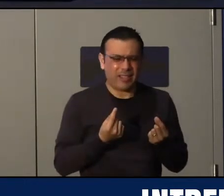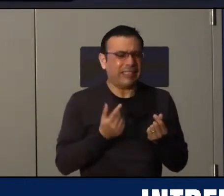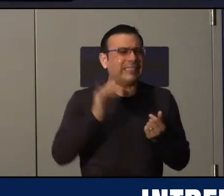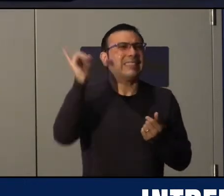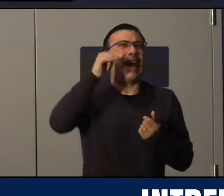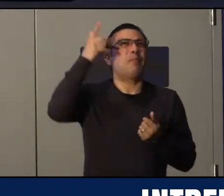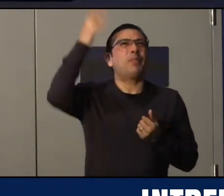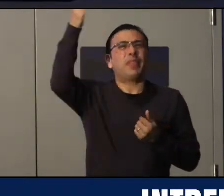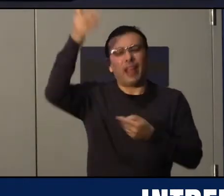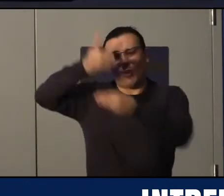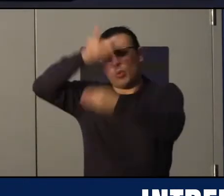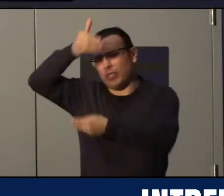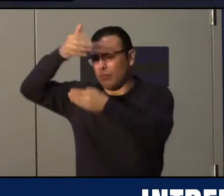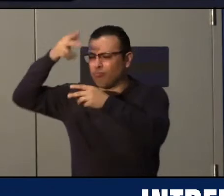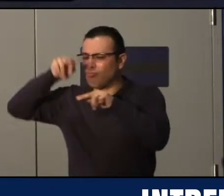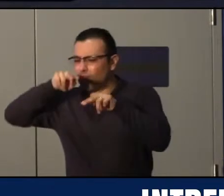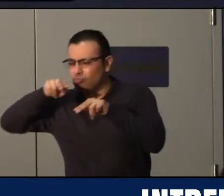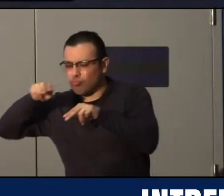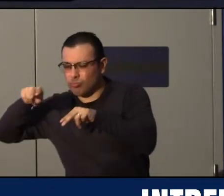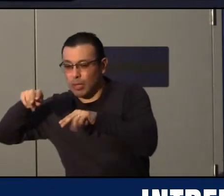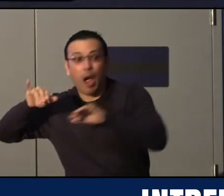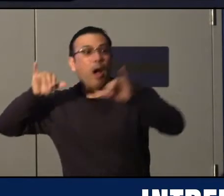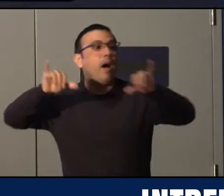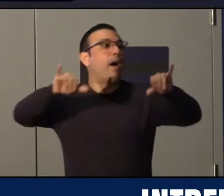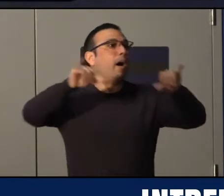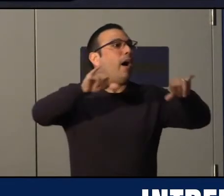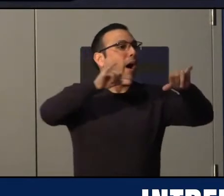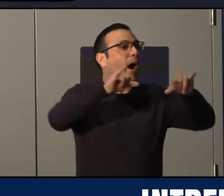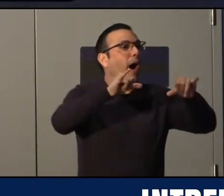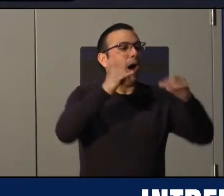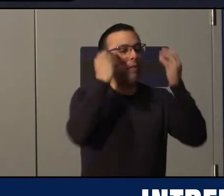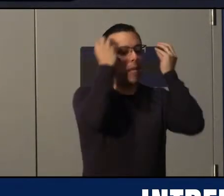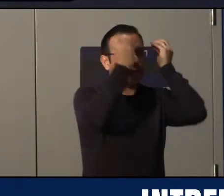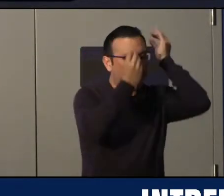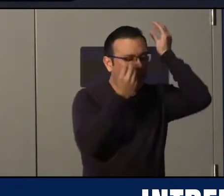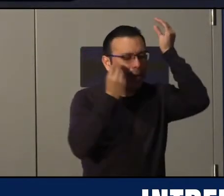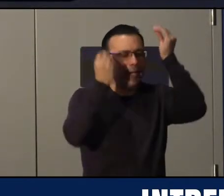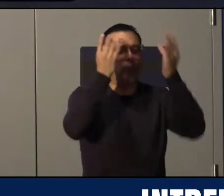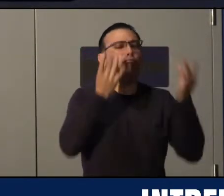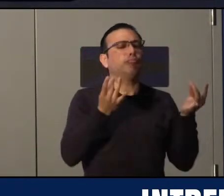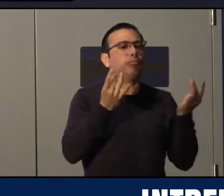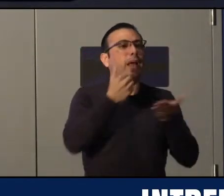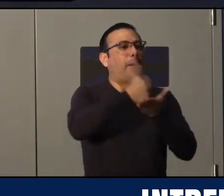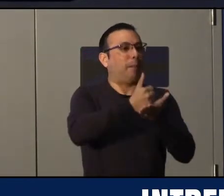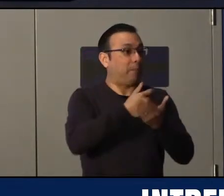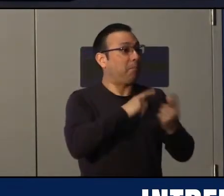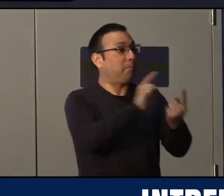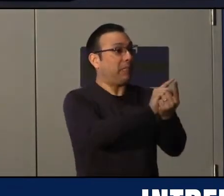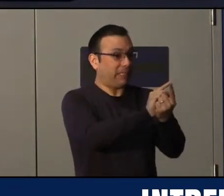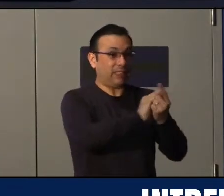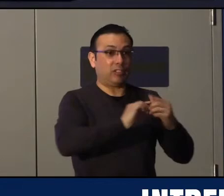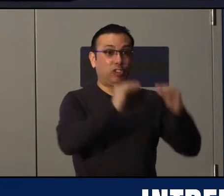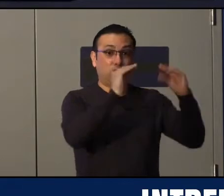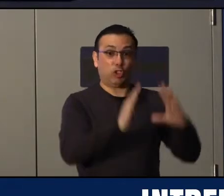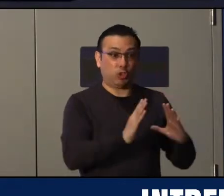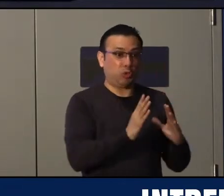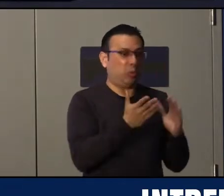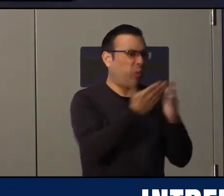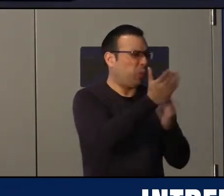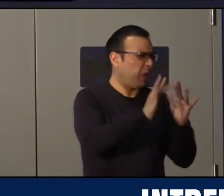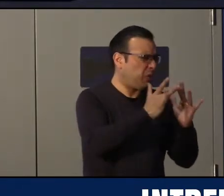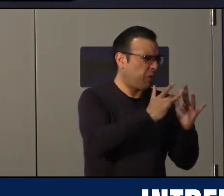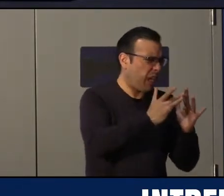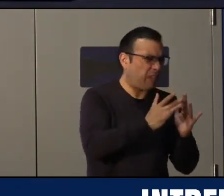this teacher over the interweb during the plague even helped me figure that out.